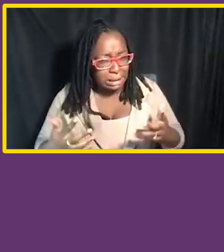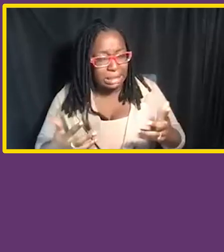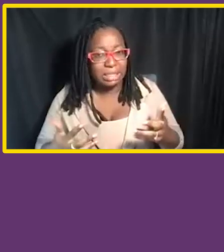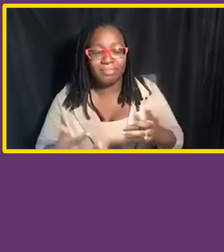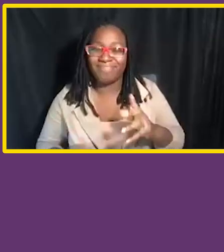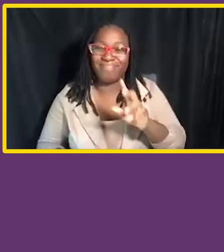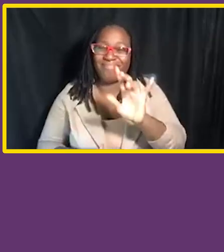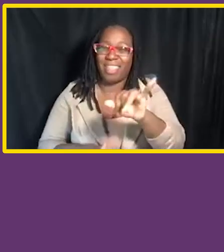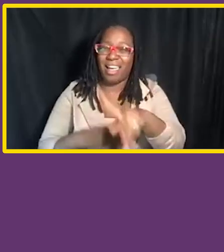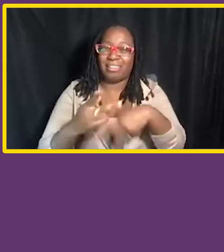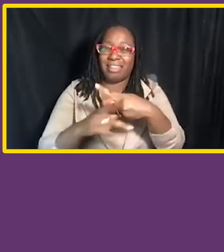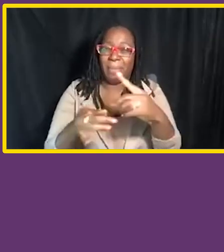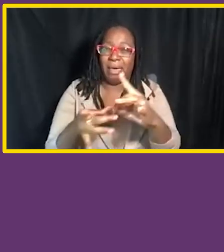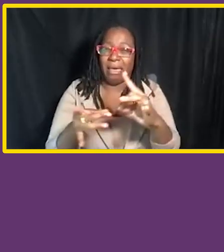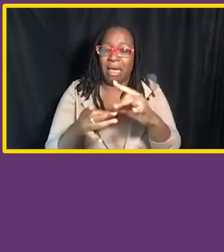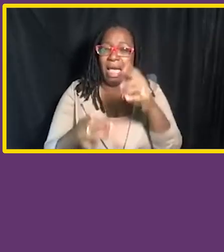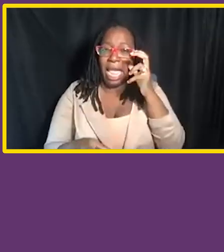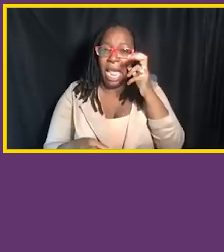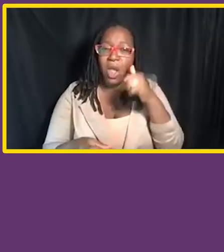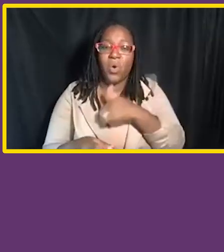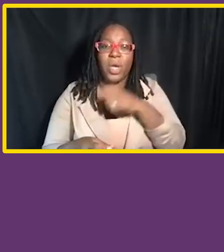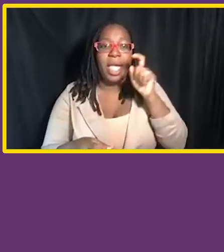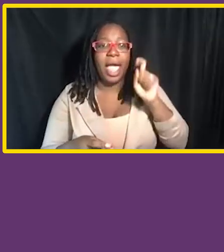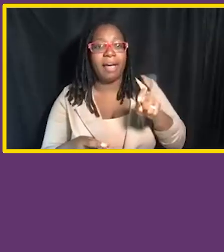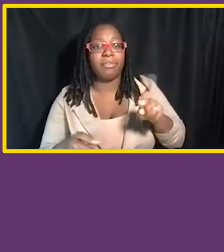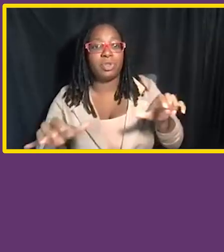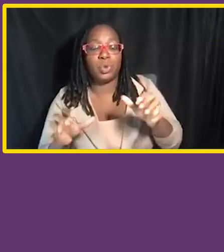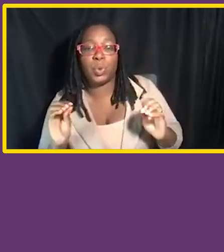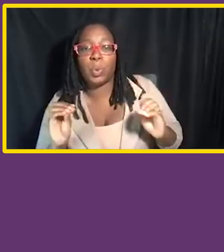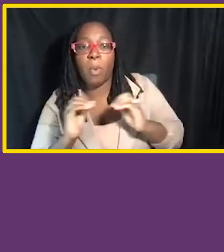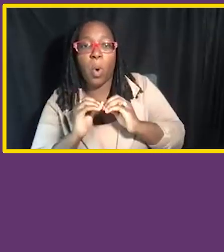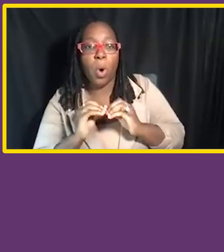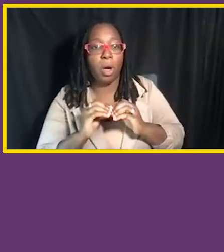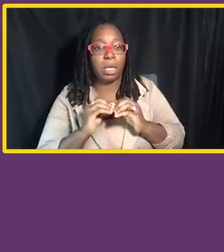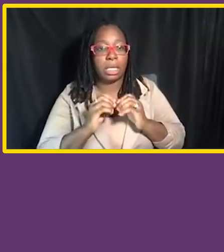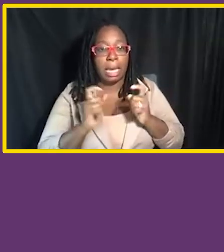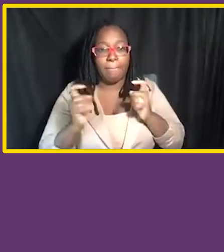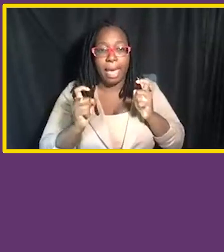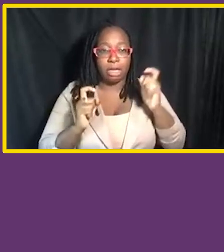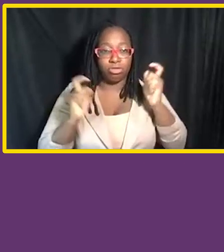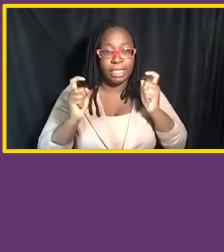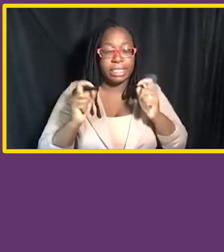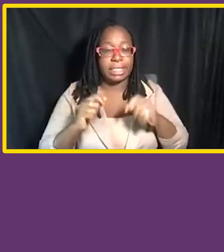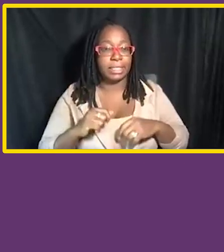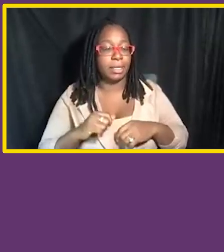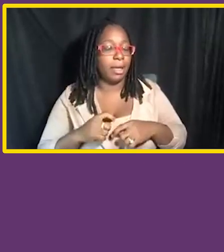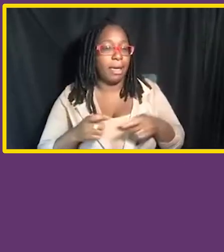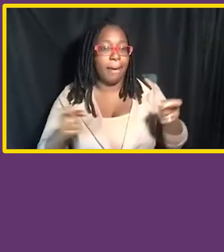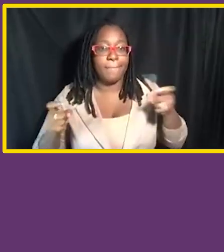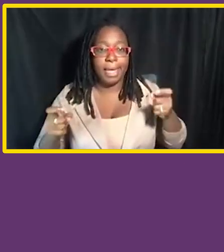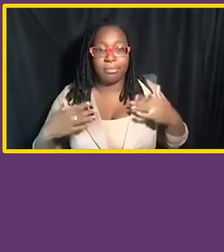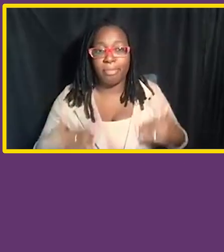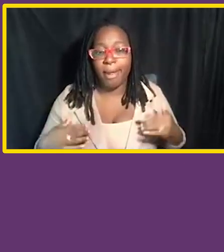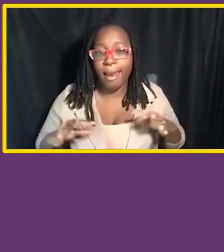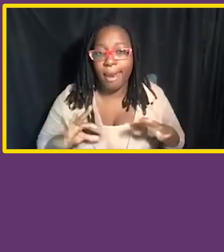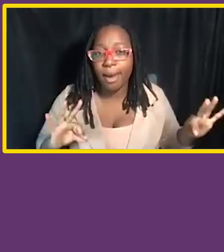all the time, like the hypervigilance. We have to perform, we have to manage our facial expressions, everything about our body language. We can't fit